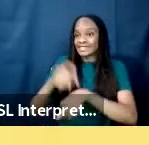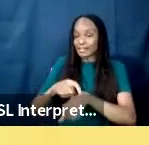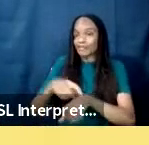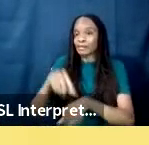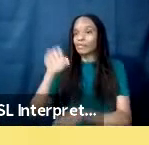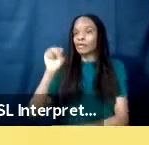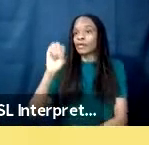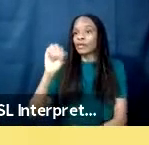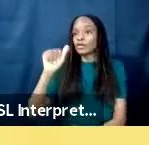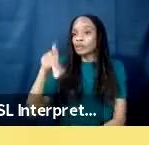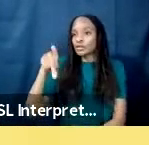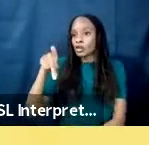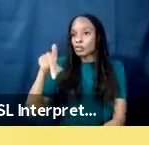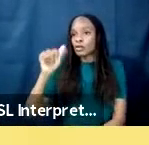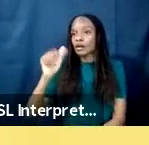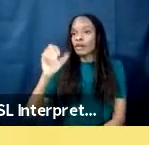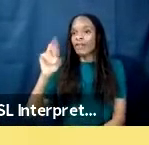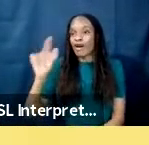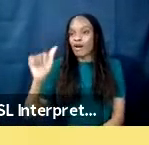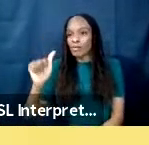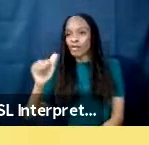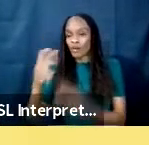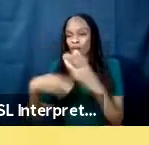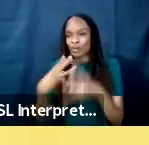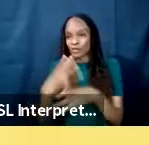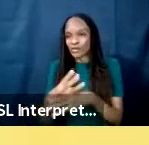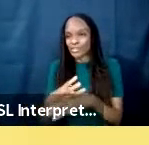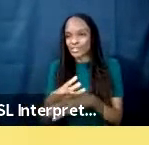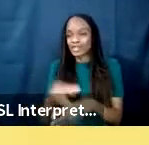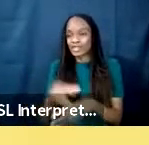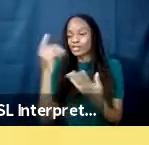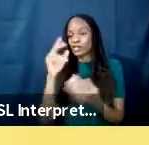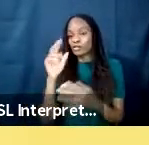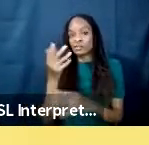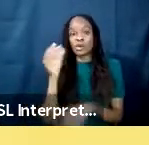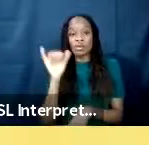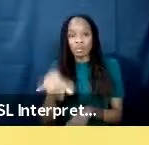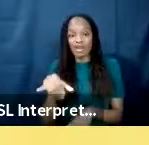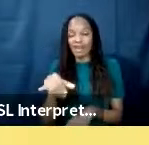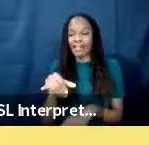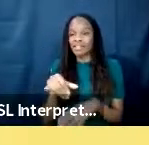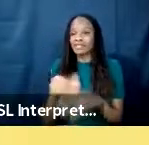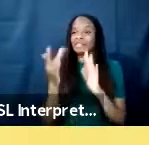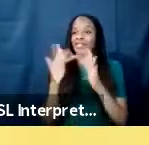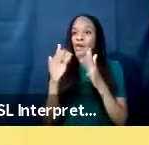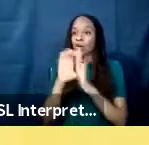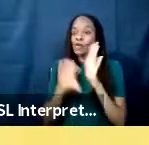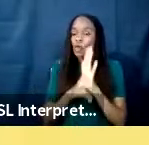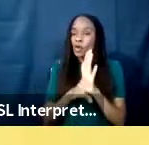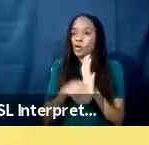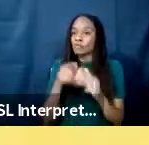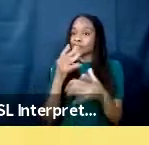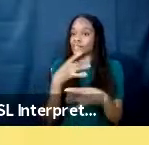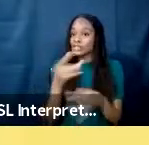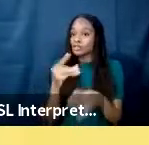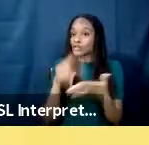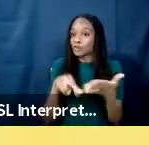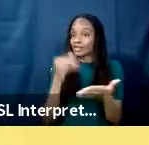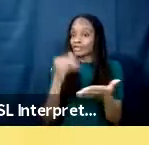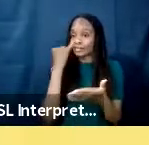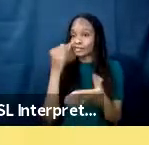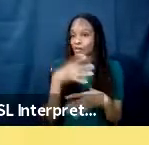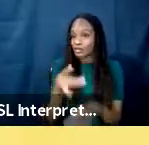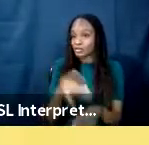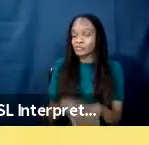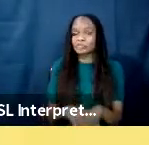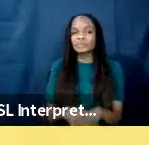operas. So if you are getting into the soap opera world, the network code would also be an interesting read for you, I'm sure.